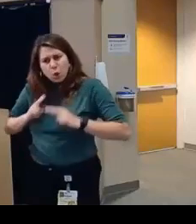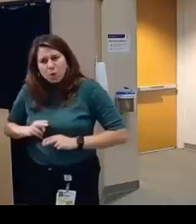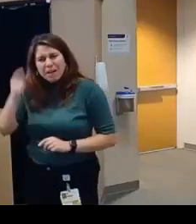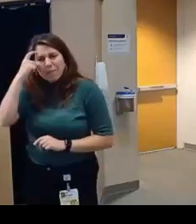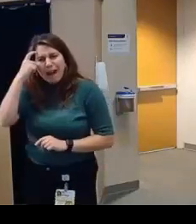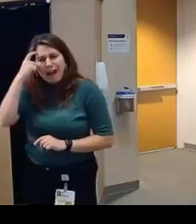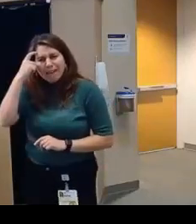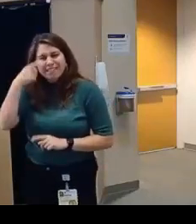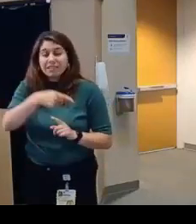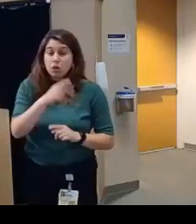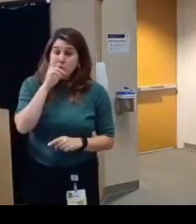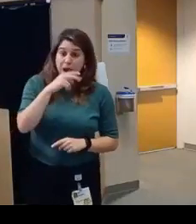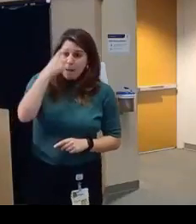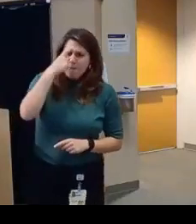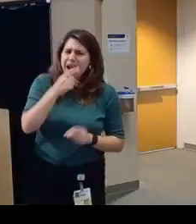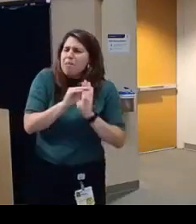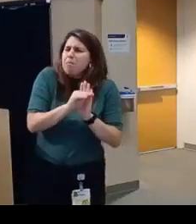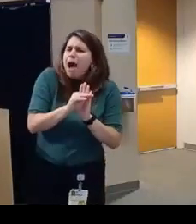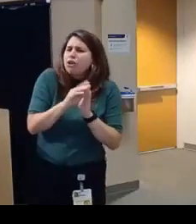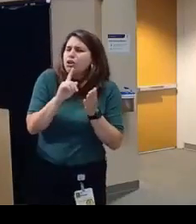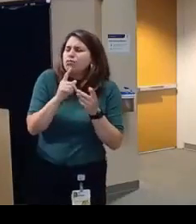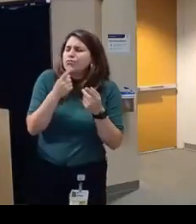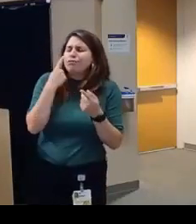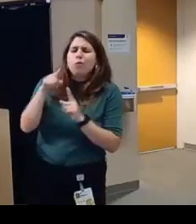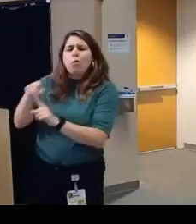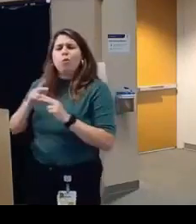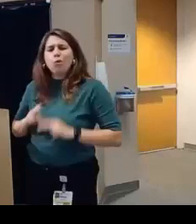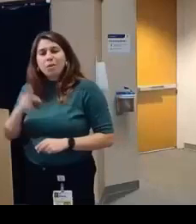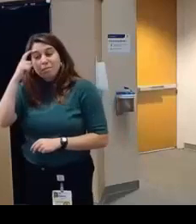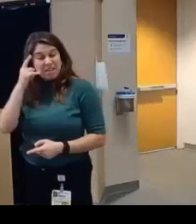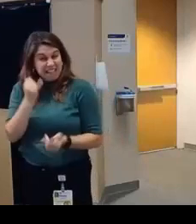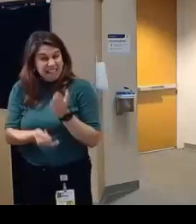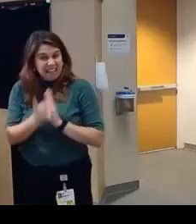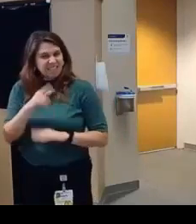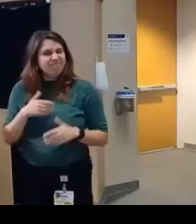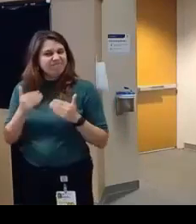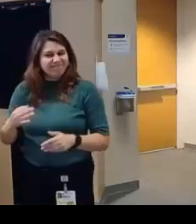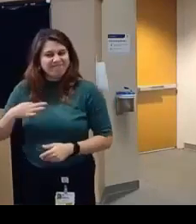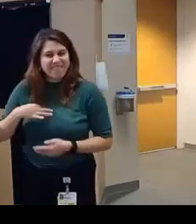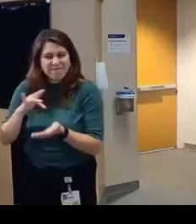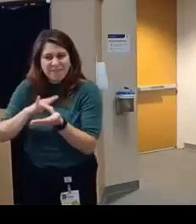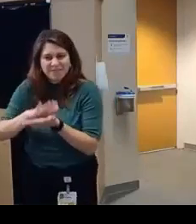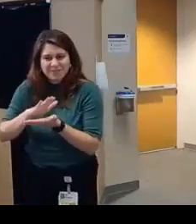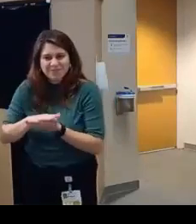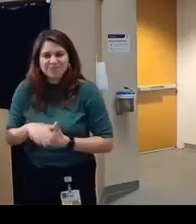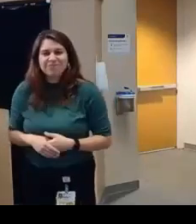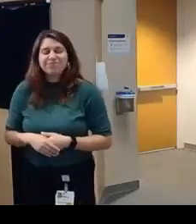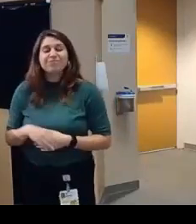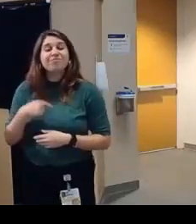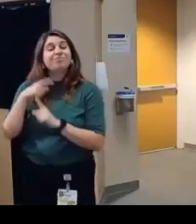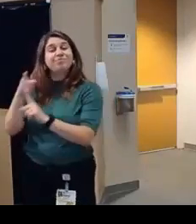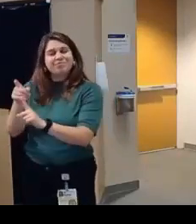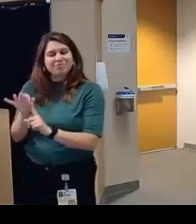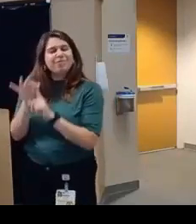were just models for the human mind. And so at the last minute, I decided to apply to medical school. And I ended up at a special